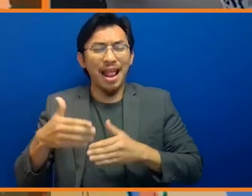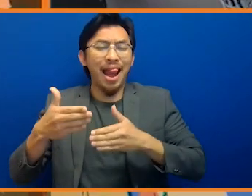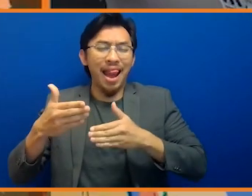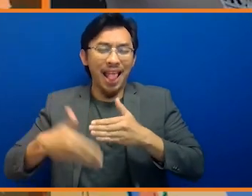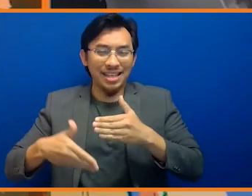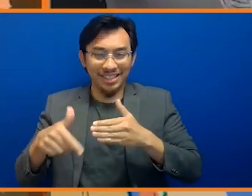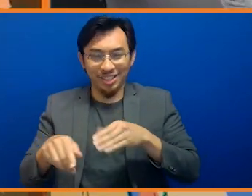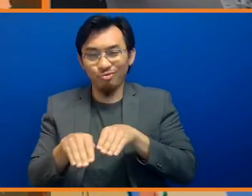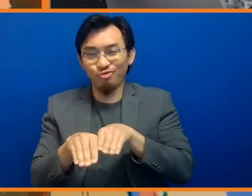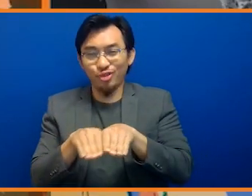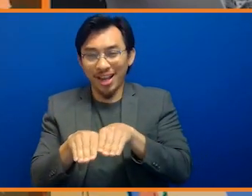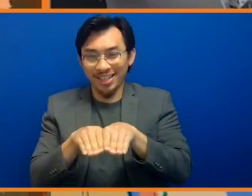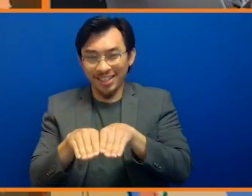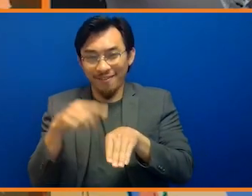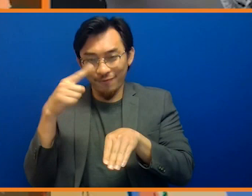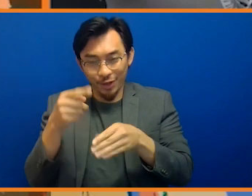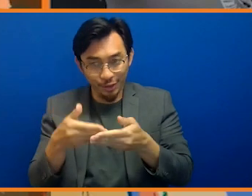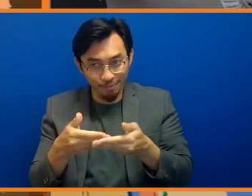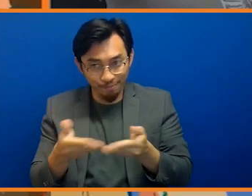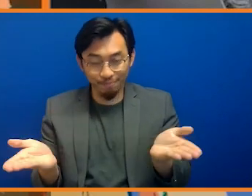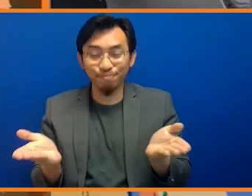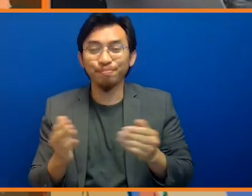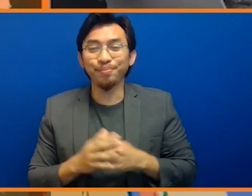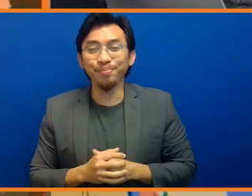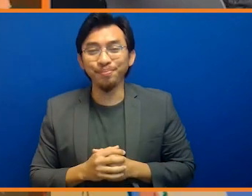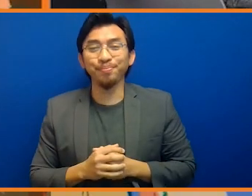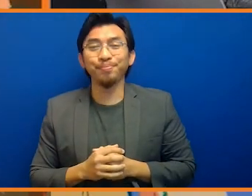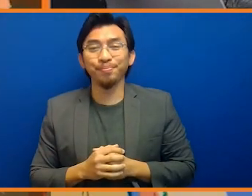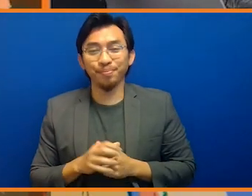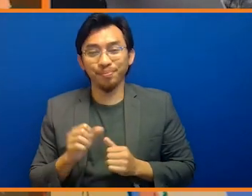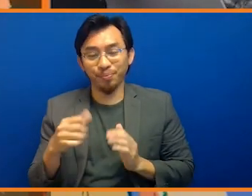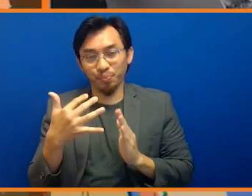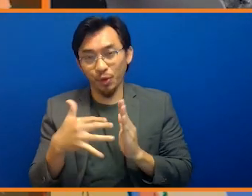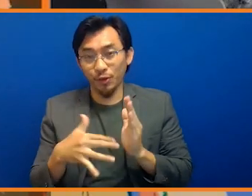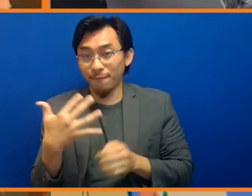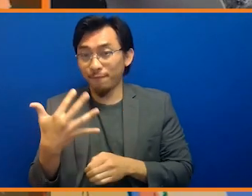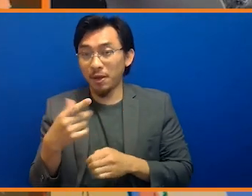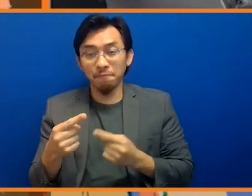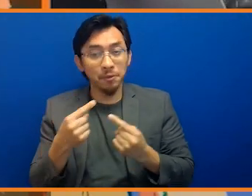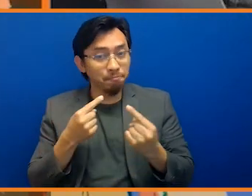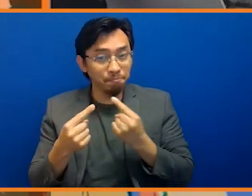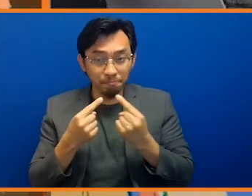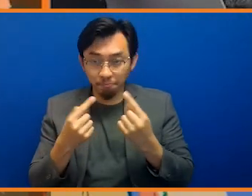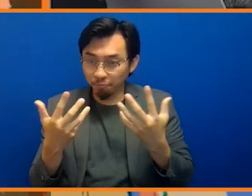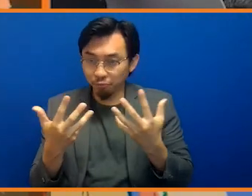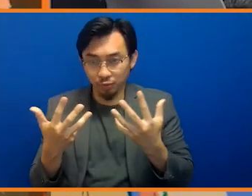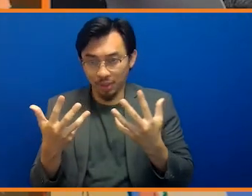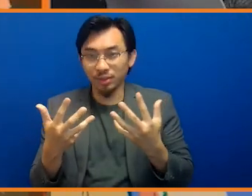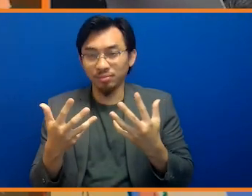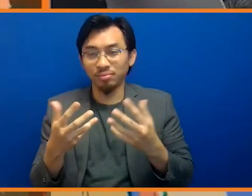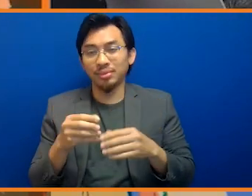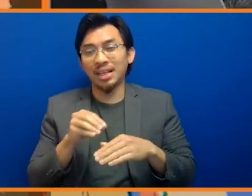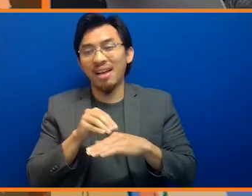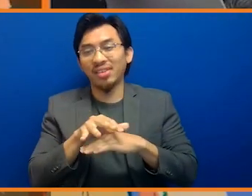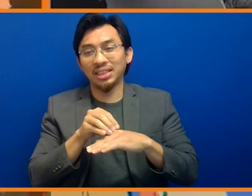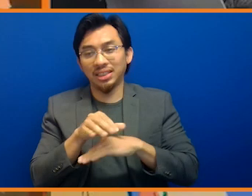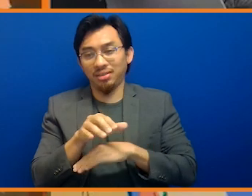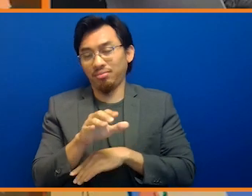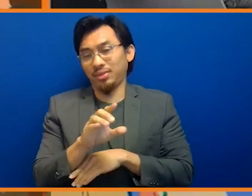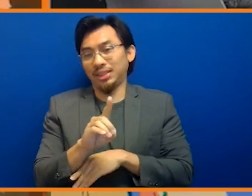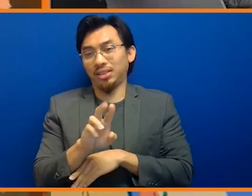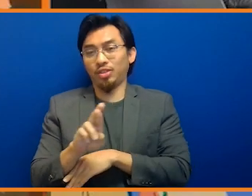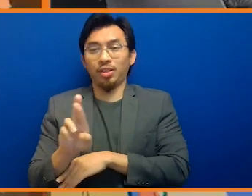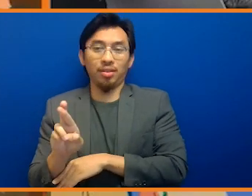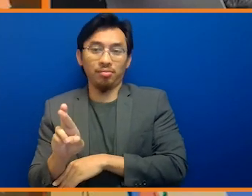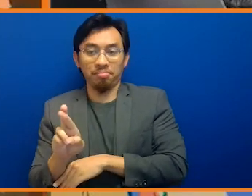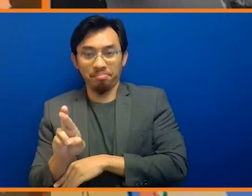module in the training for the young pro DRR. Module 5 will talk about the